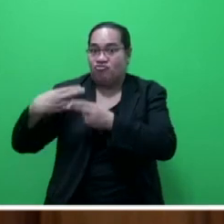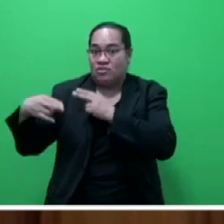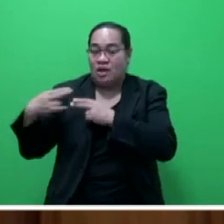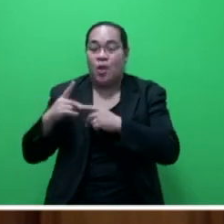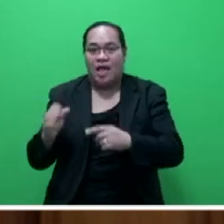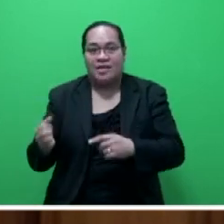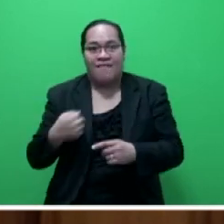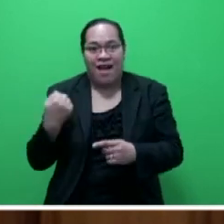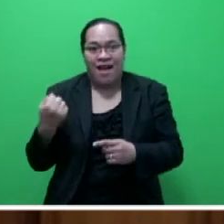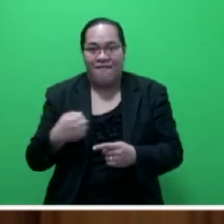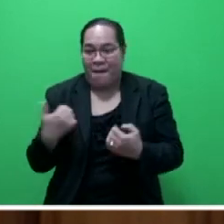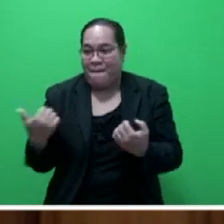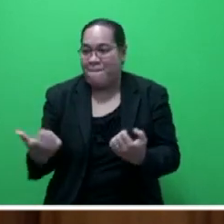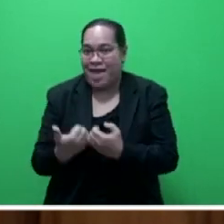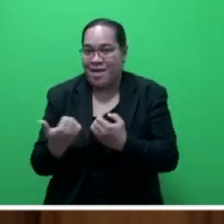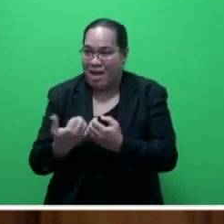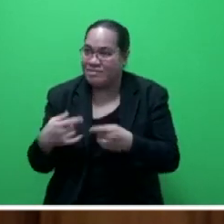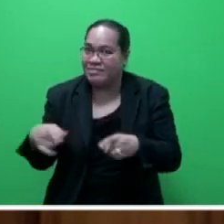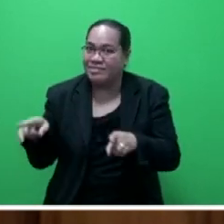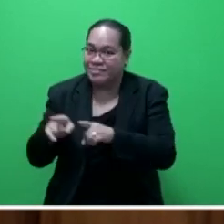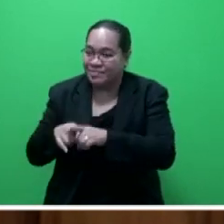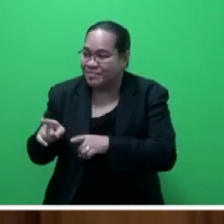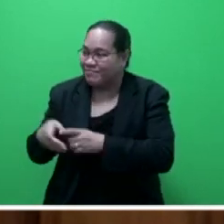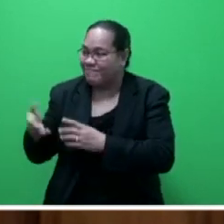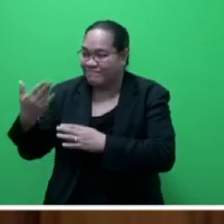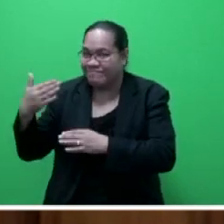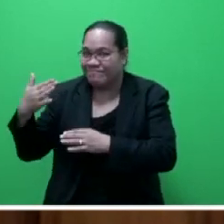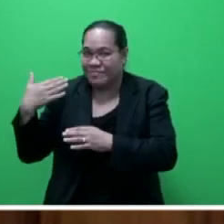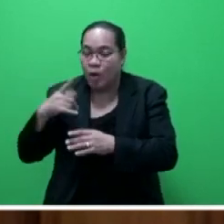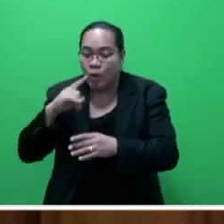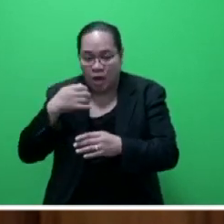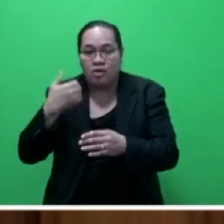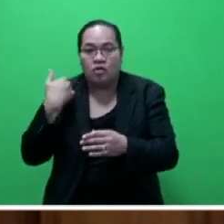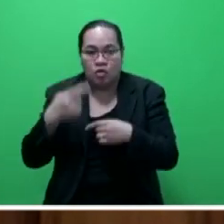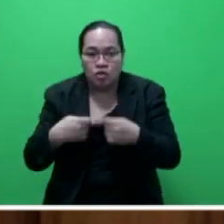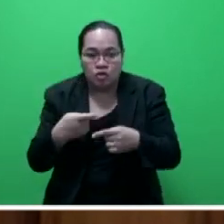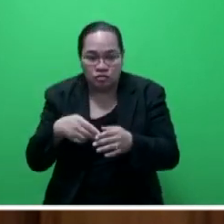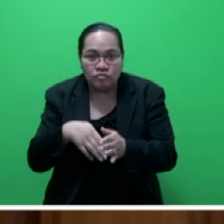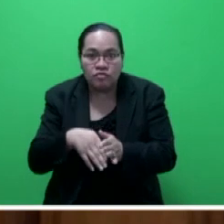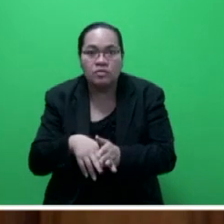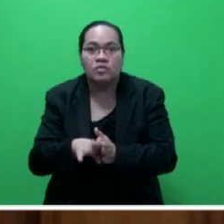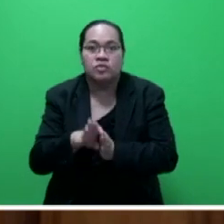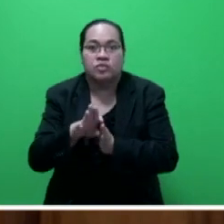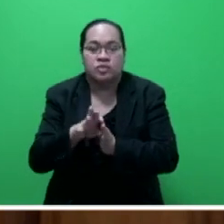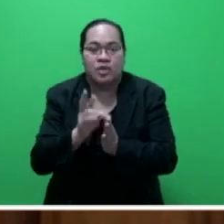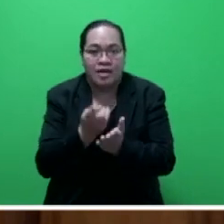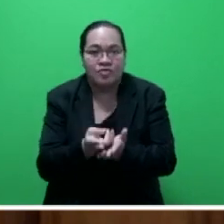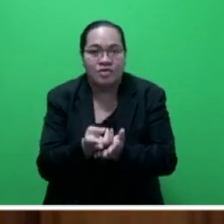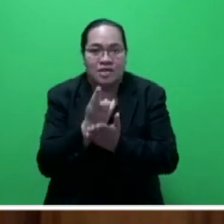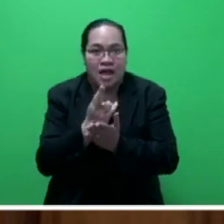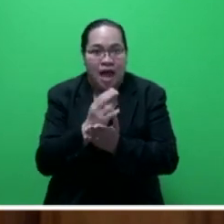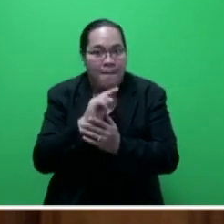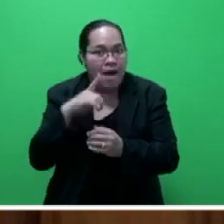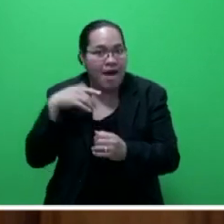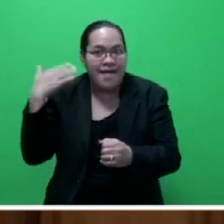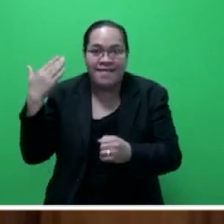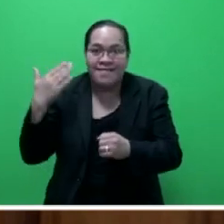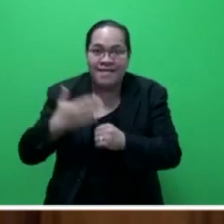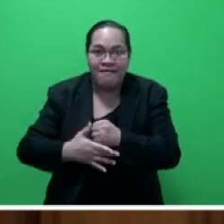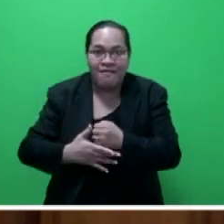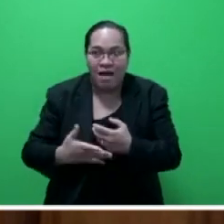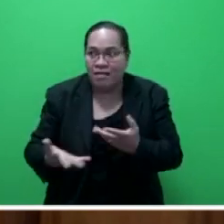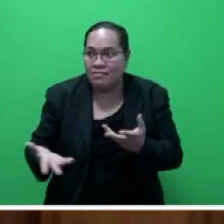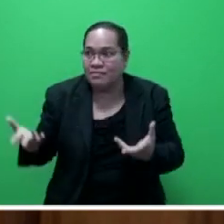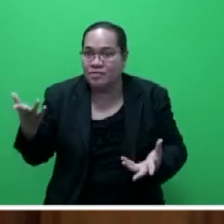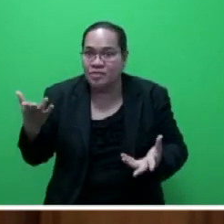survived many disasters. We have shown resolve and resilience, but never have we